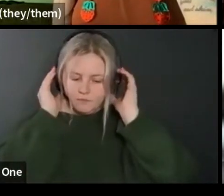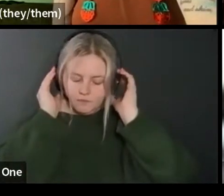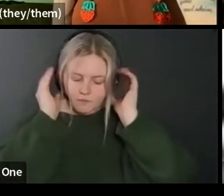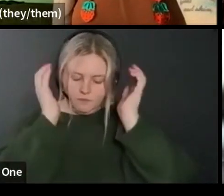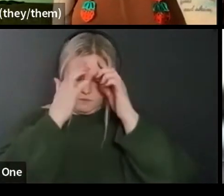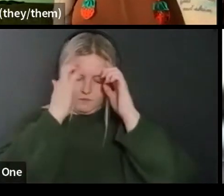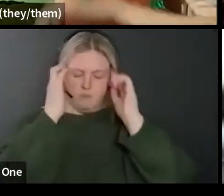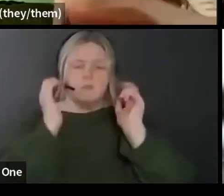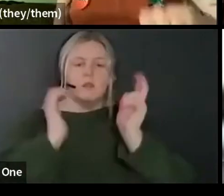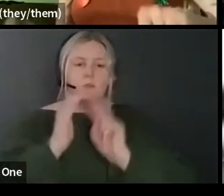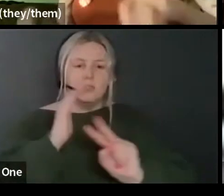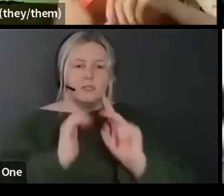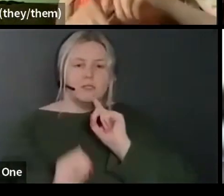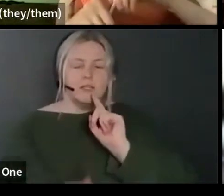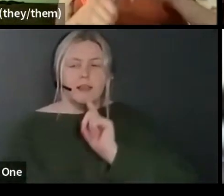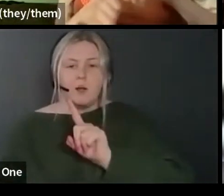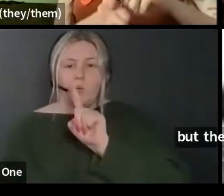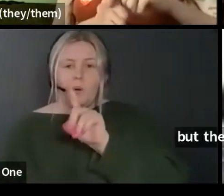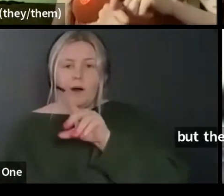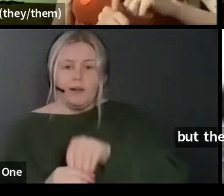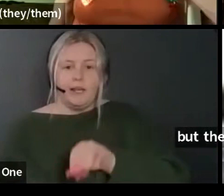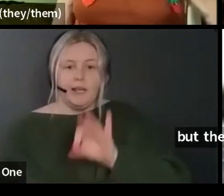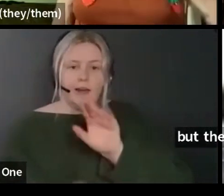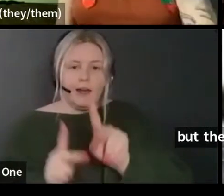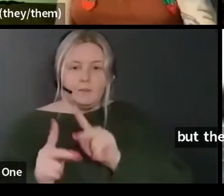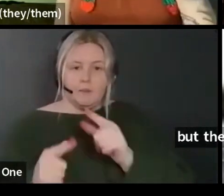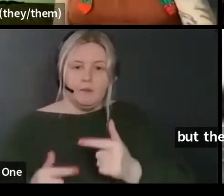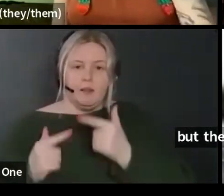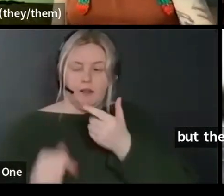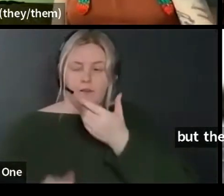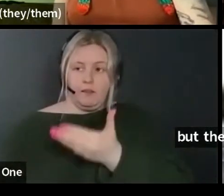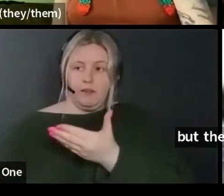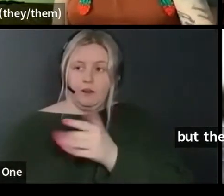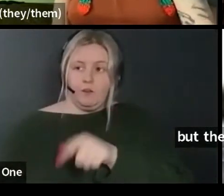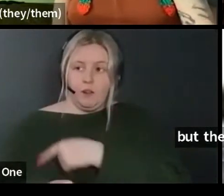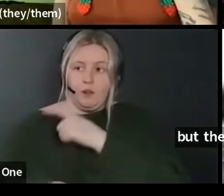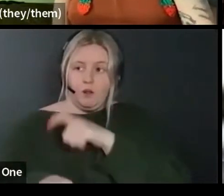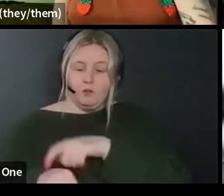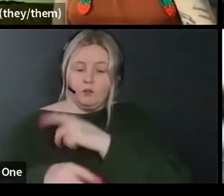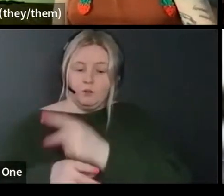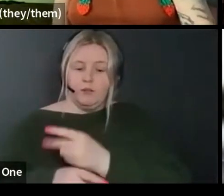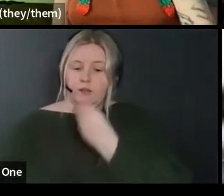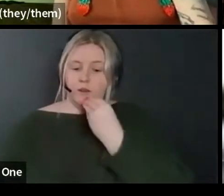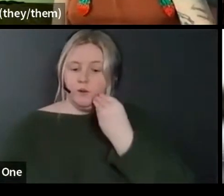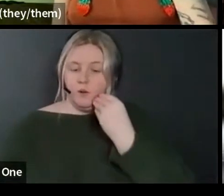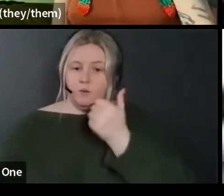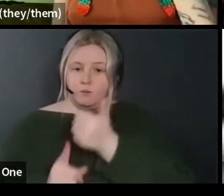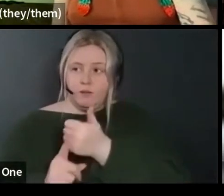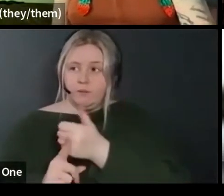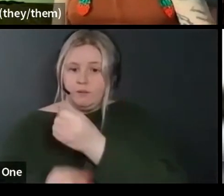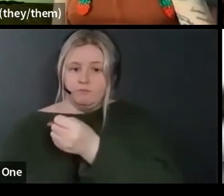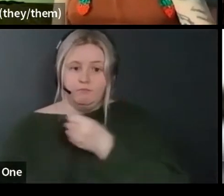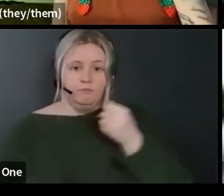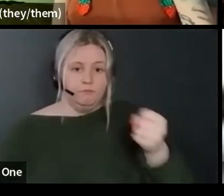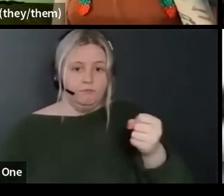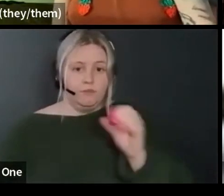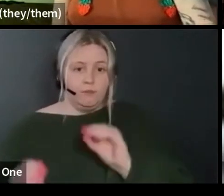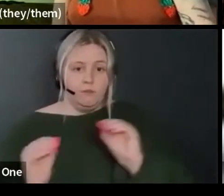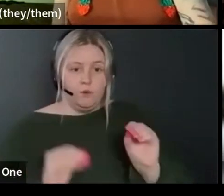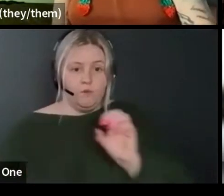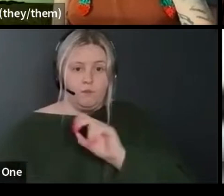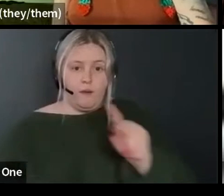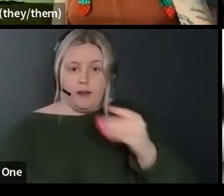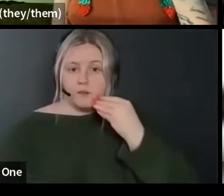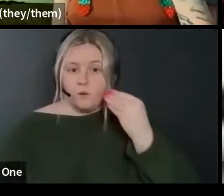1 in 9 people living in long-term care institutions today can be sort of just actually taken out, and be moved back to